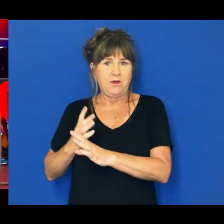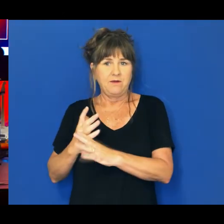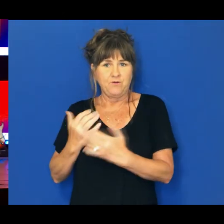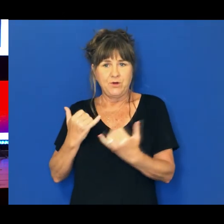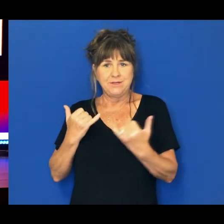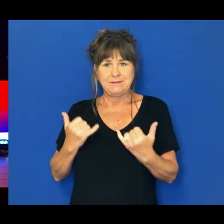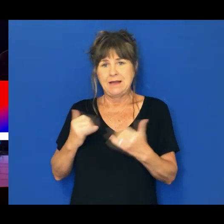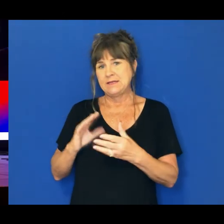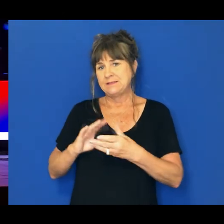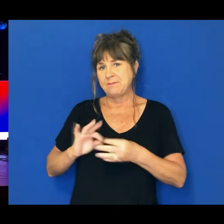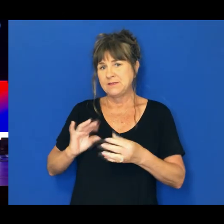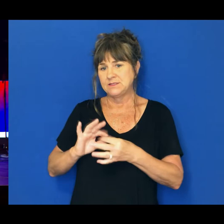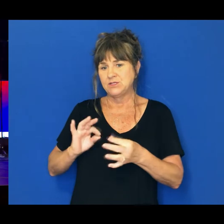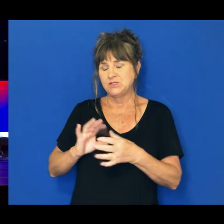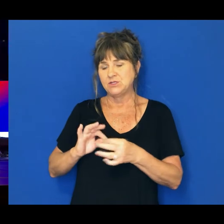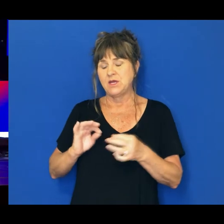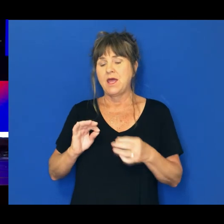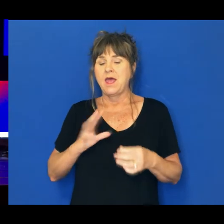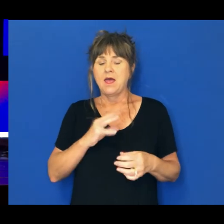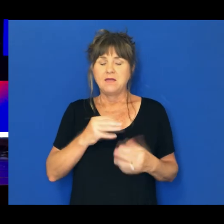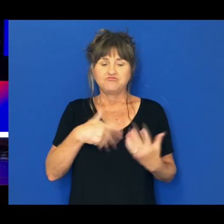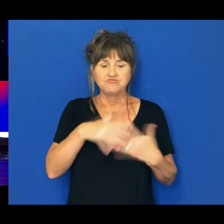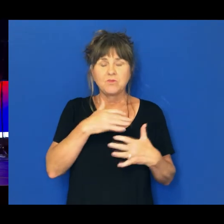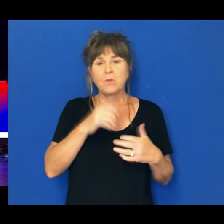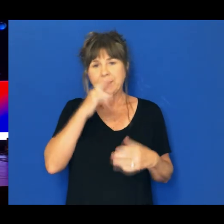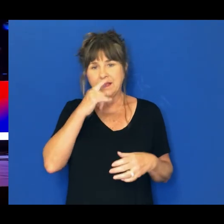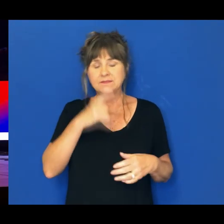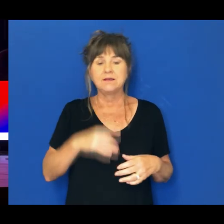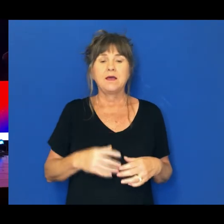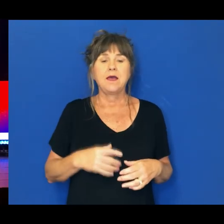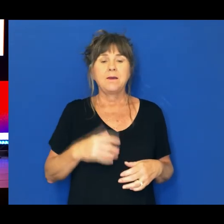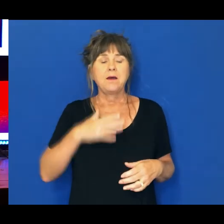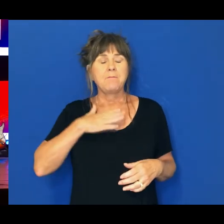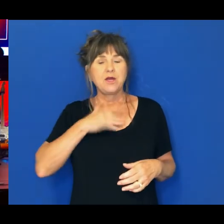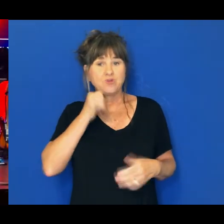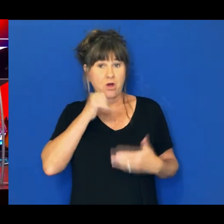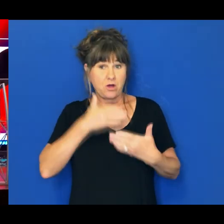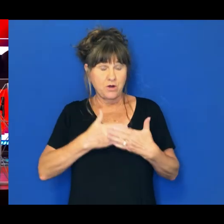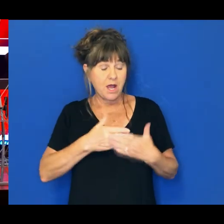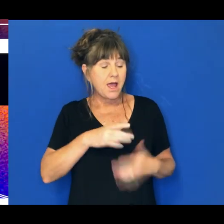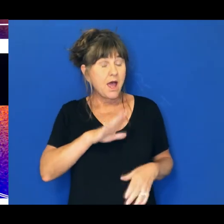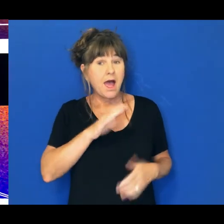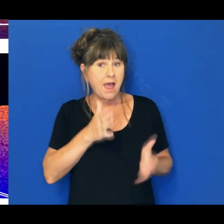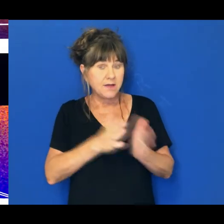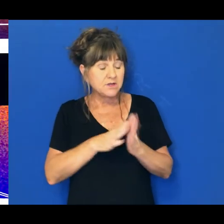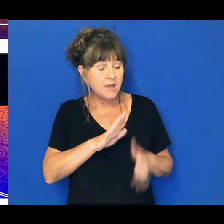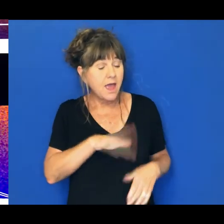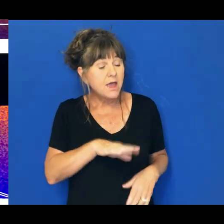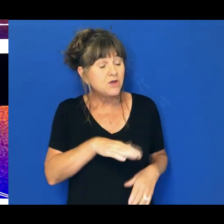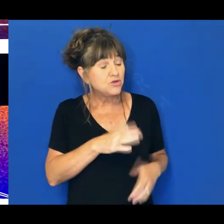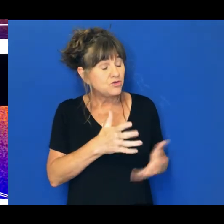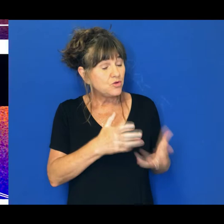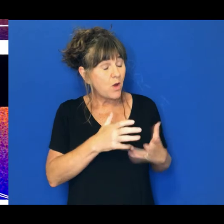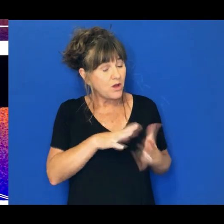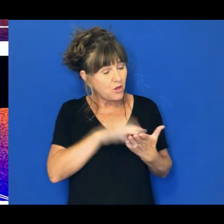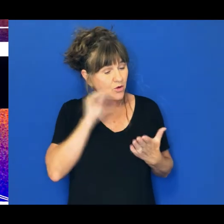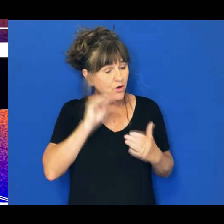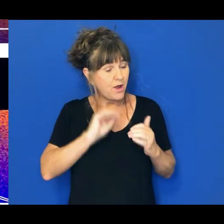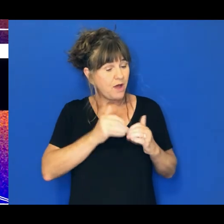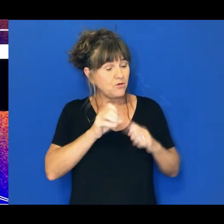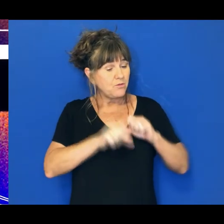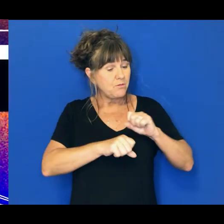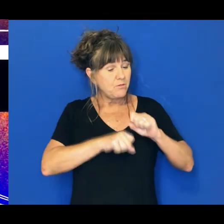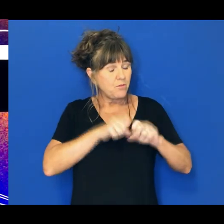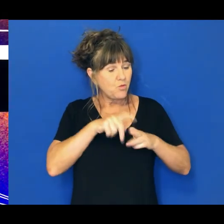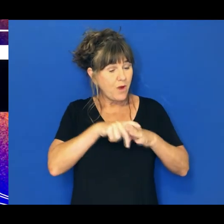the message today, and in my time with my kids, for whatever reason, I told my daughter, I said, "Anaya, do you want to try to learn to ride your